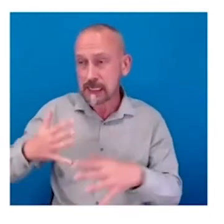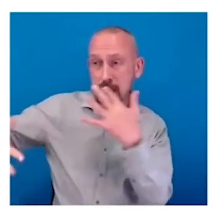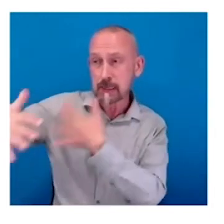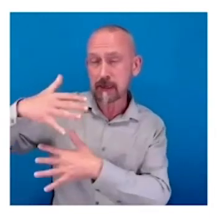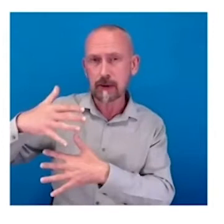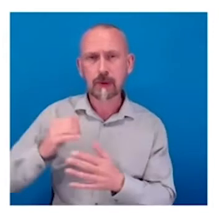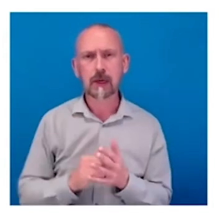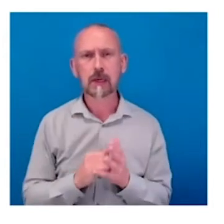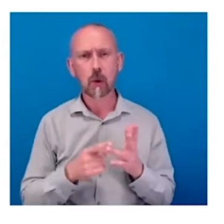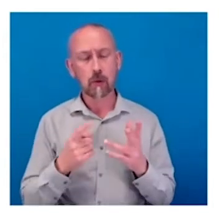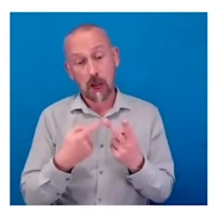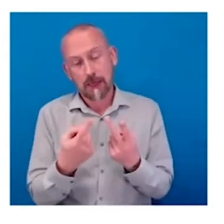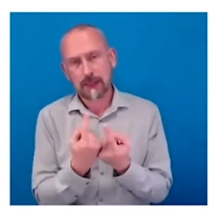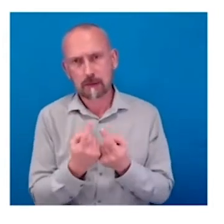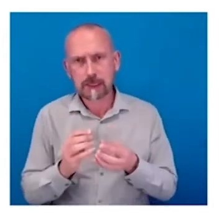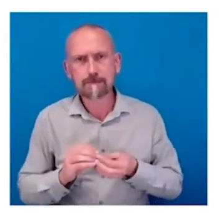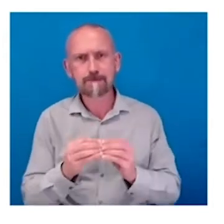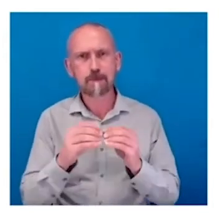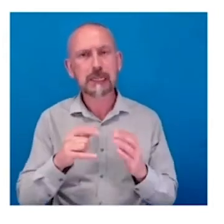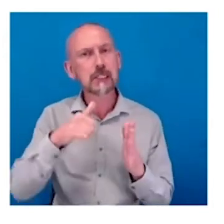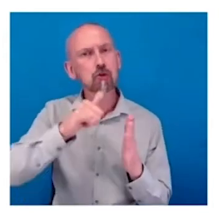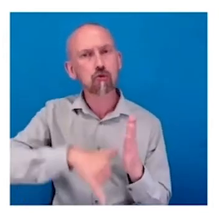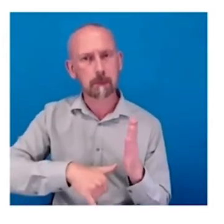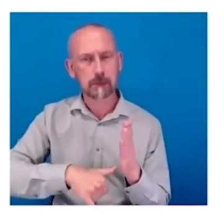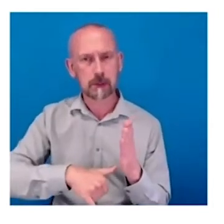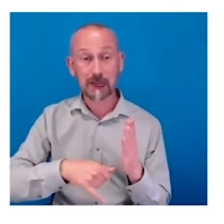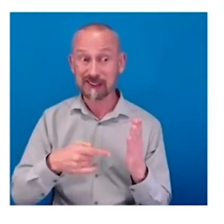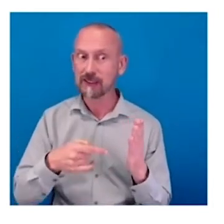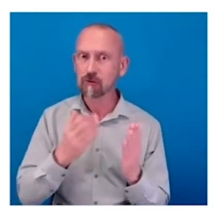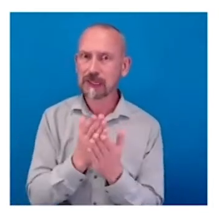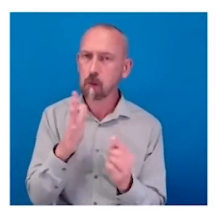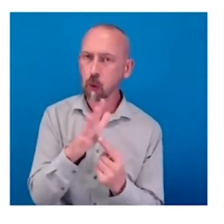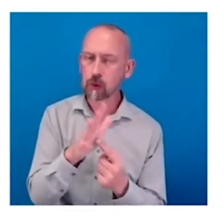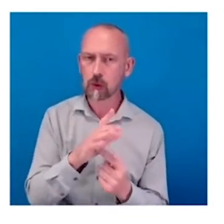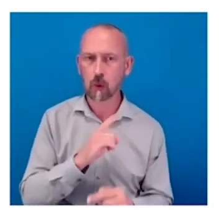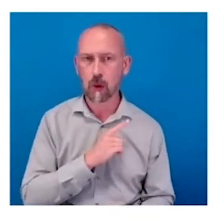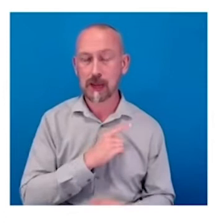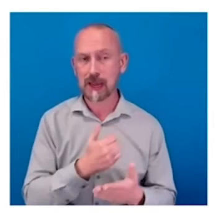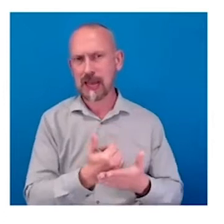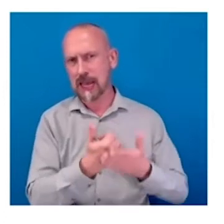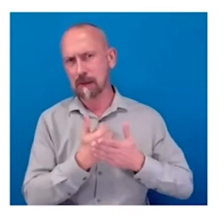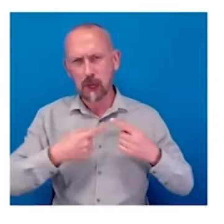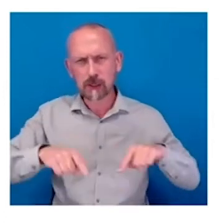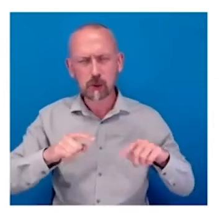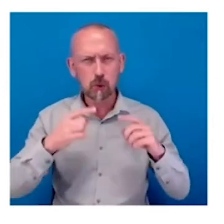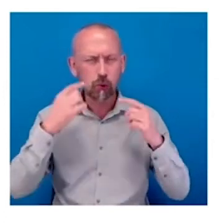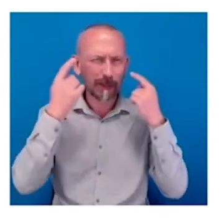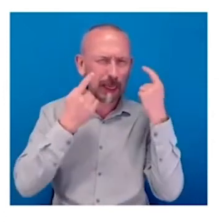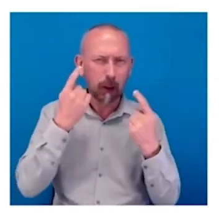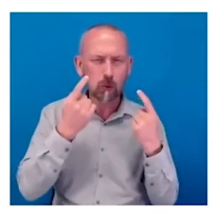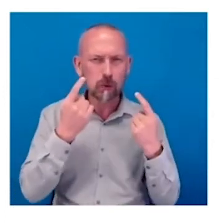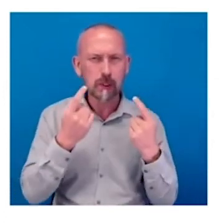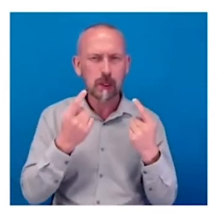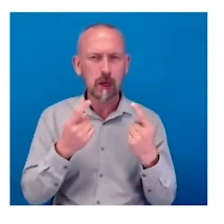a script, and this was really important because it enabled us to think about what's really important, both in terms of the characters that